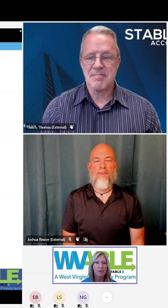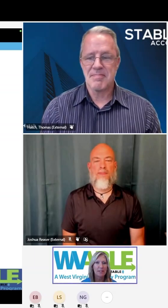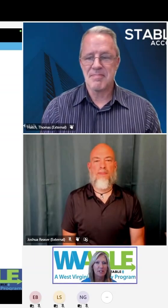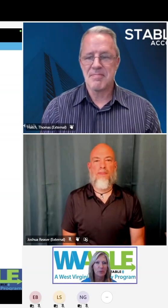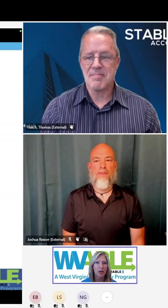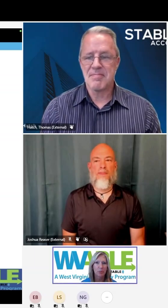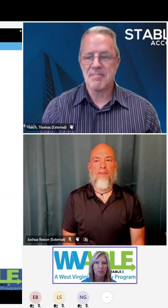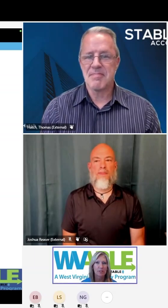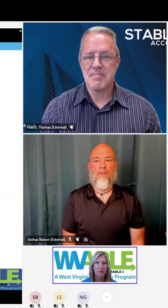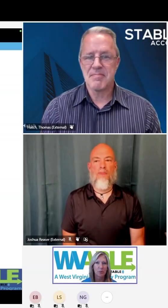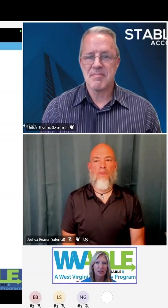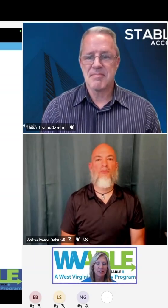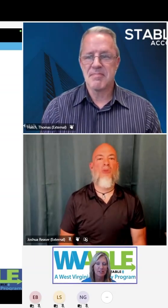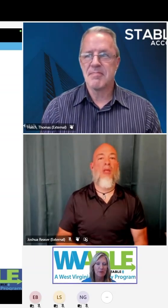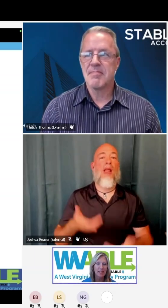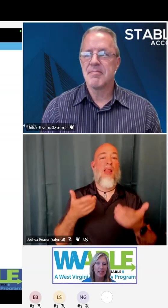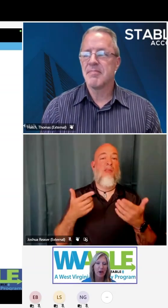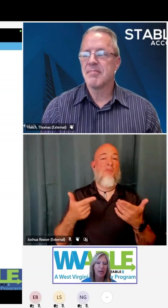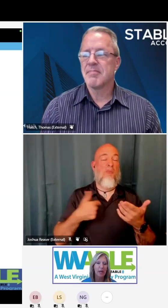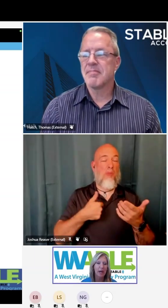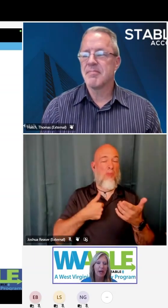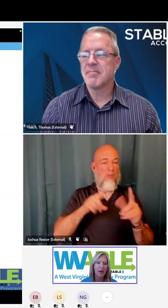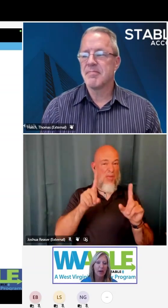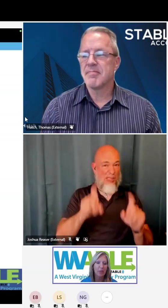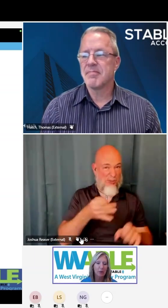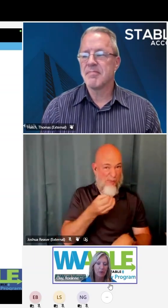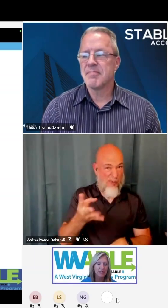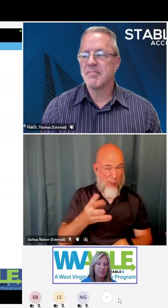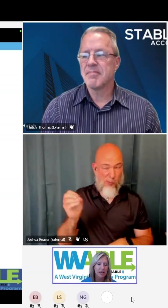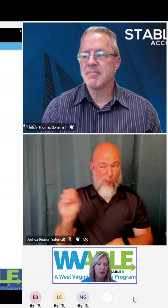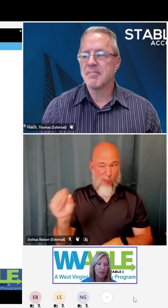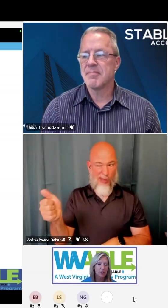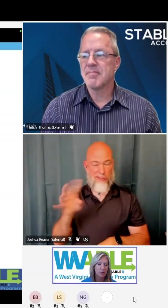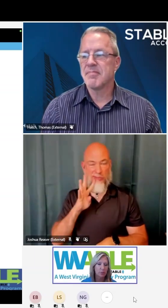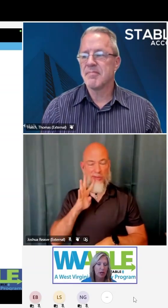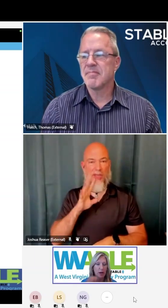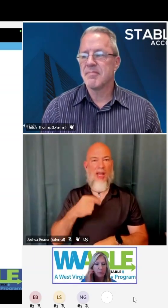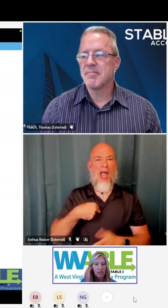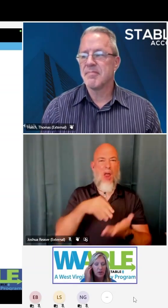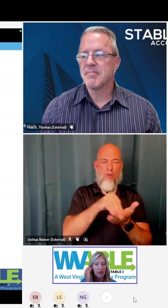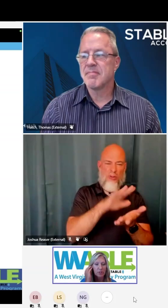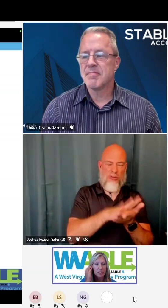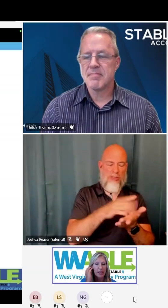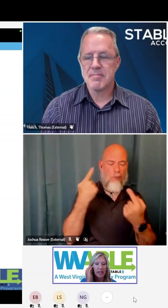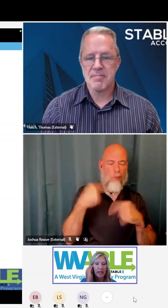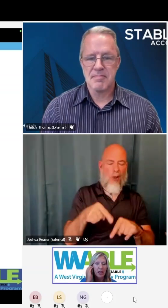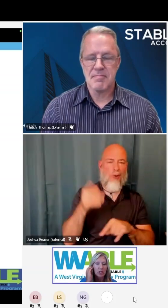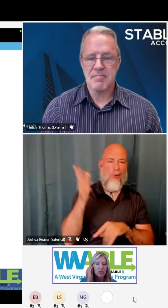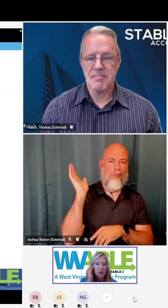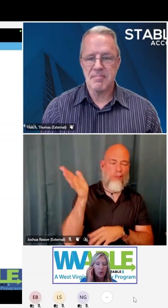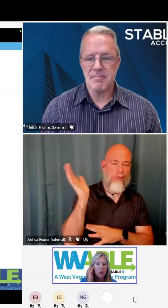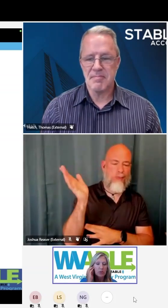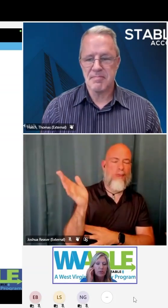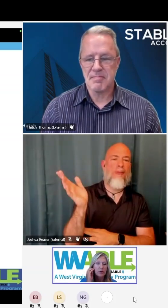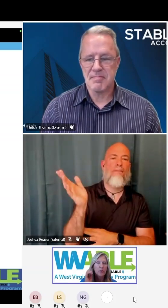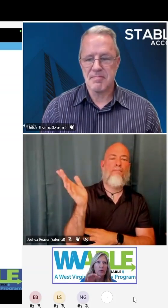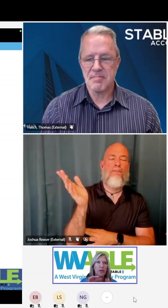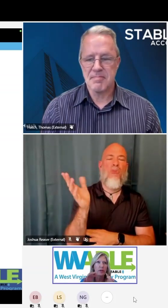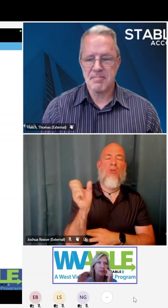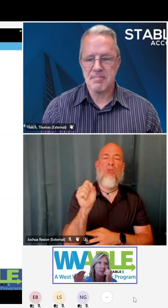So let me ask you a couple since no one else is speaking up. I wrote this down as you were sharing and presenting.